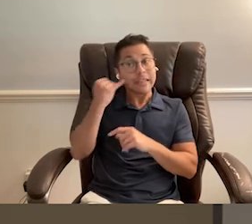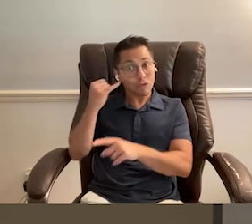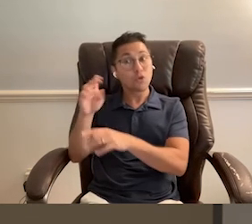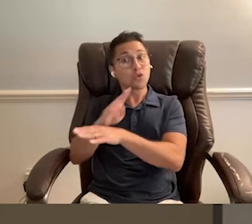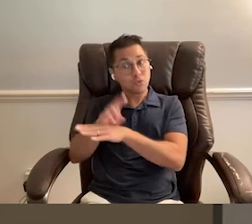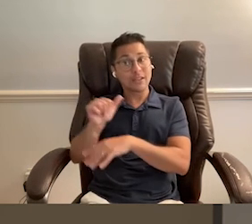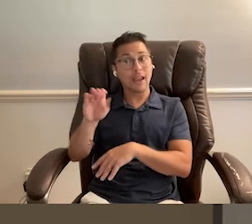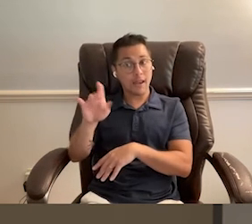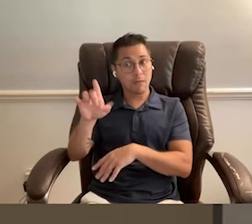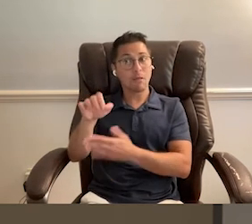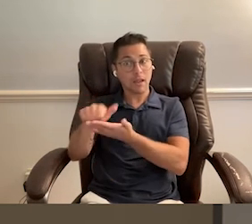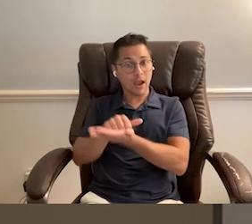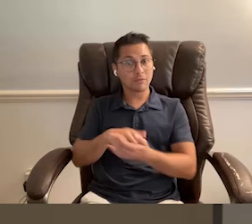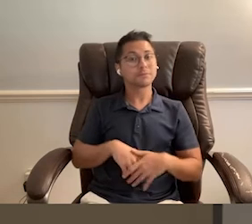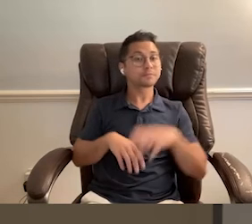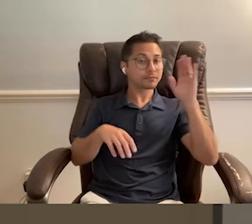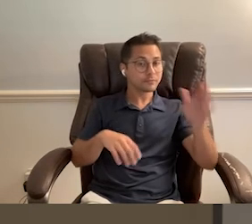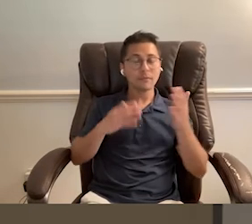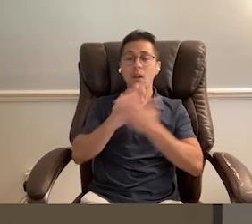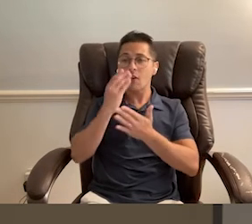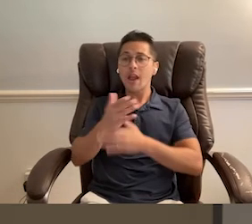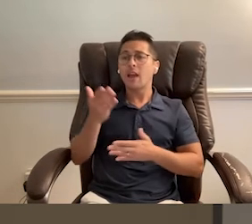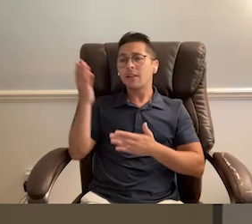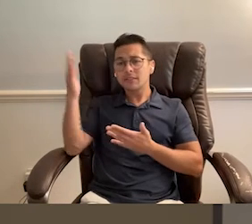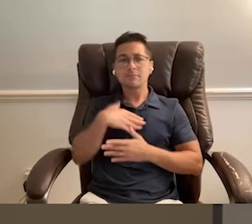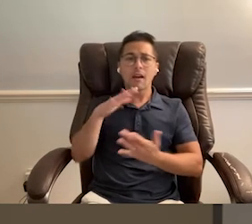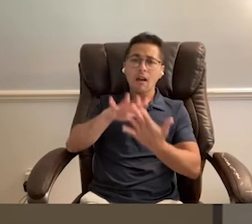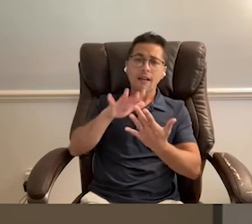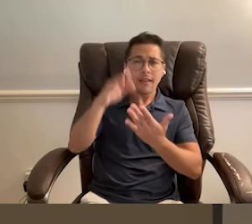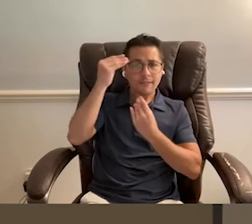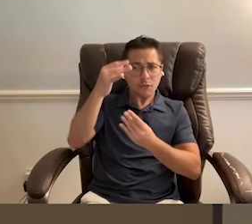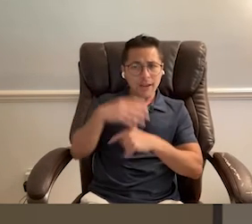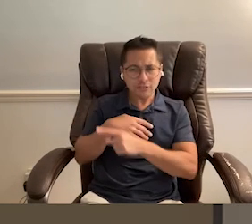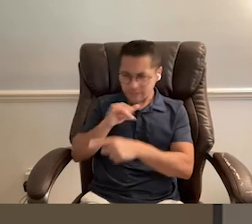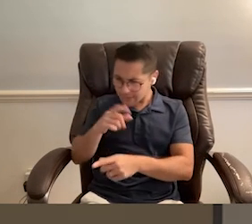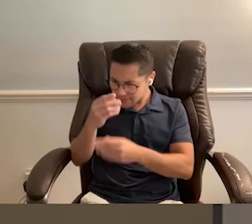All right, so here's my contact information. Is this stuff all right? No, this is not.